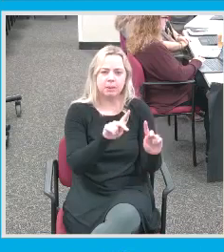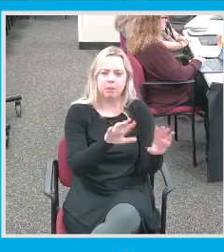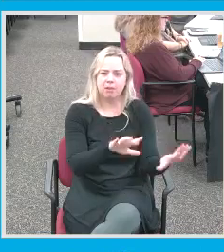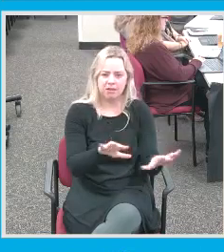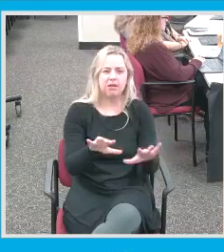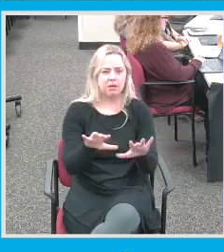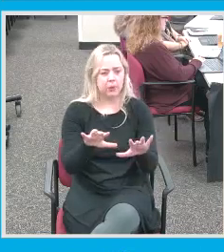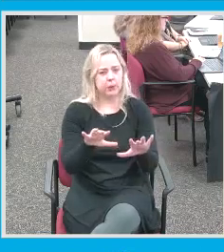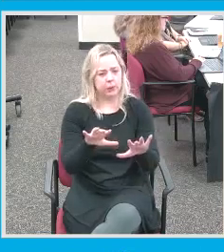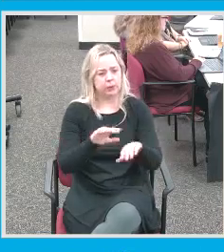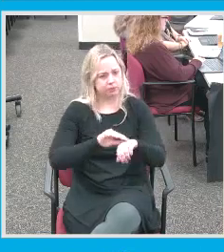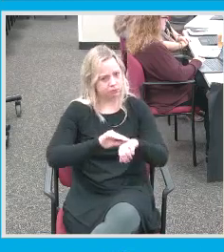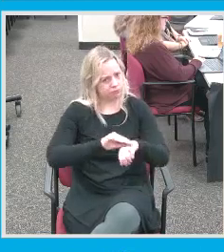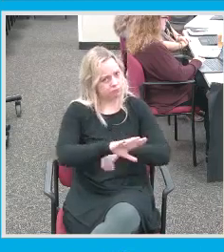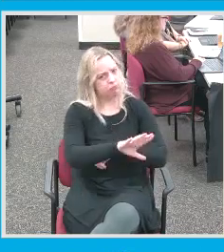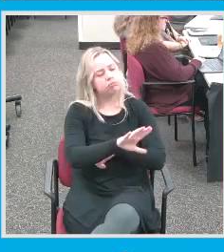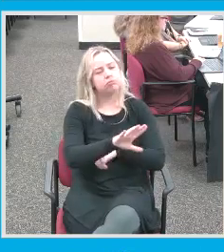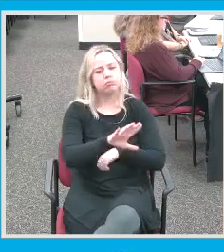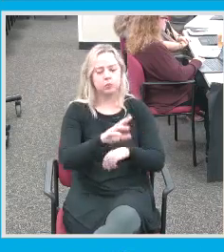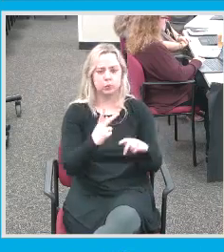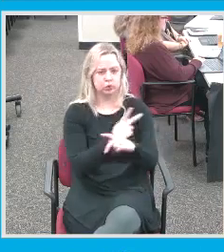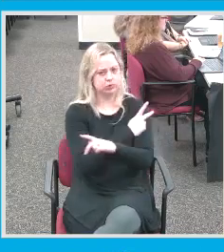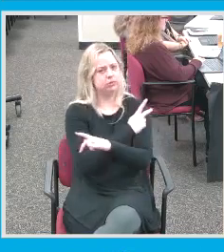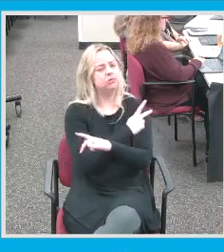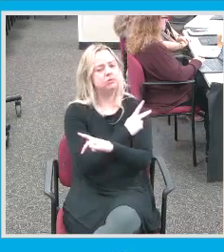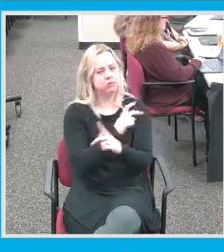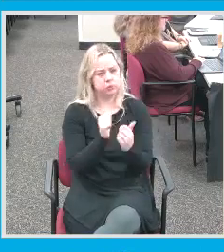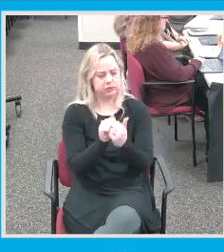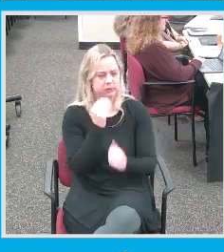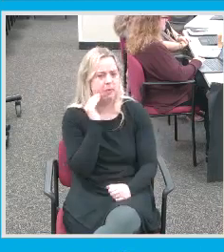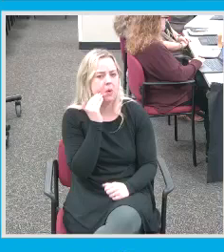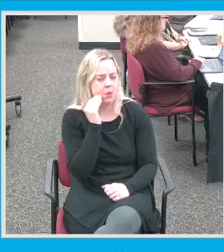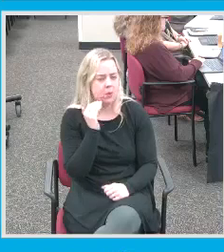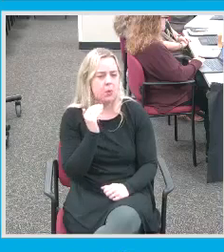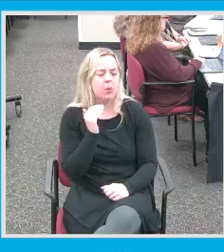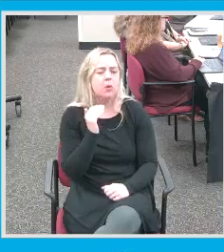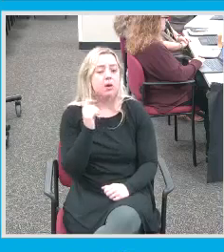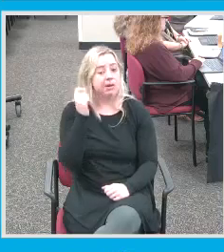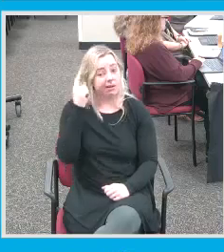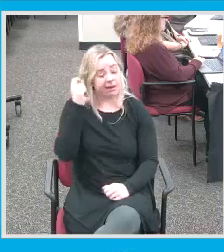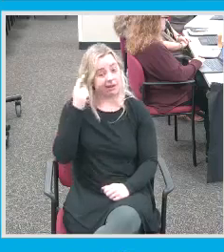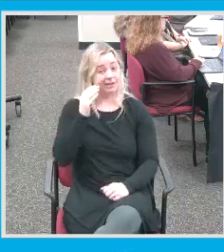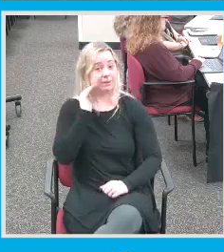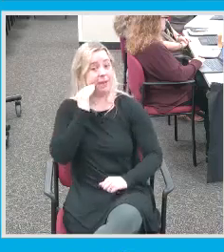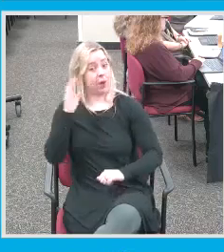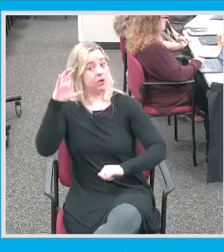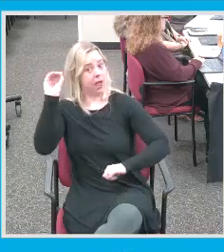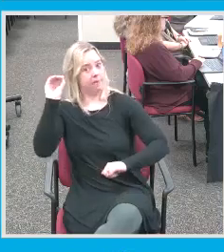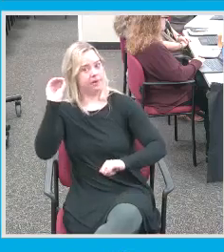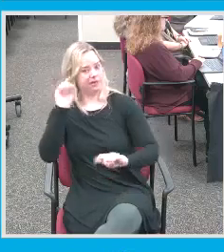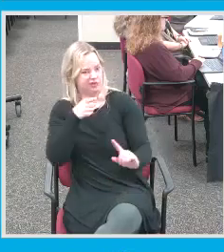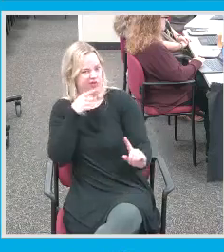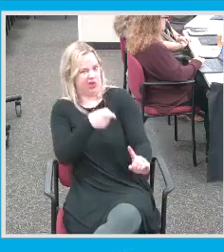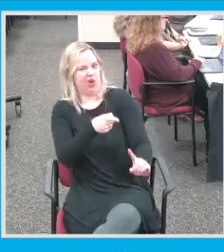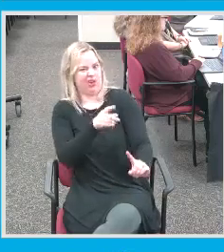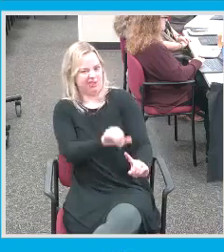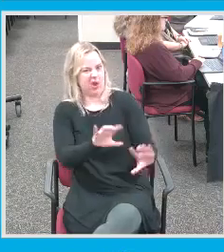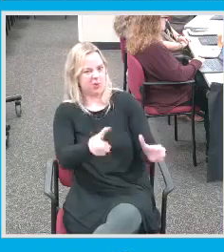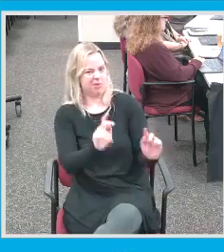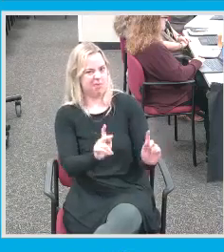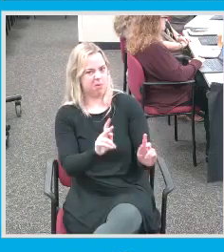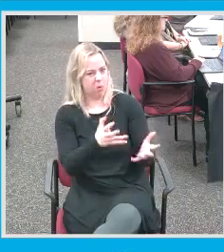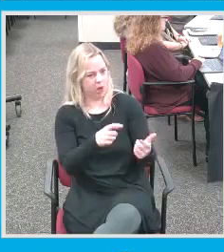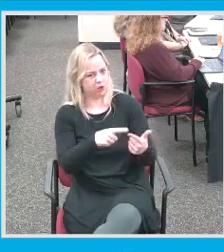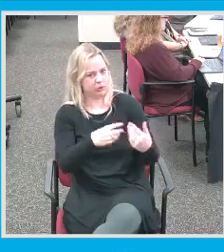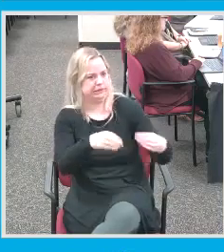subgroups in our population are disproportionately impacted by tobacco, and they're actually targeted by the industry. And so having a really